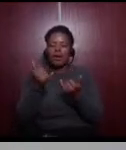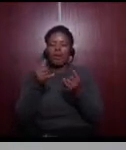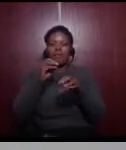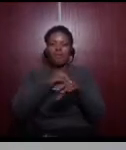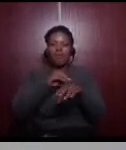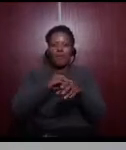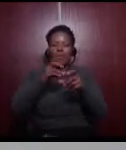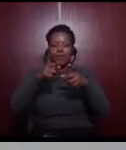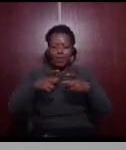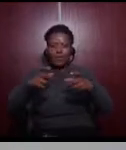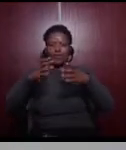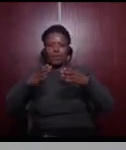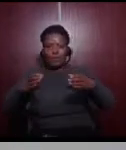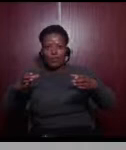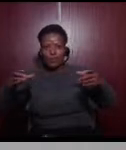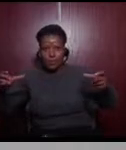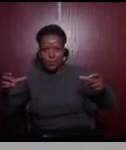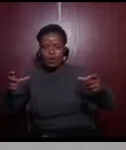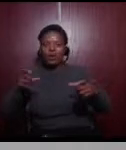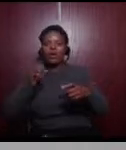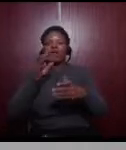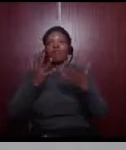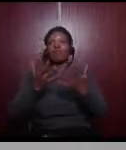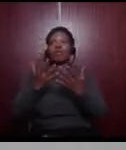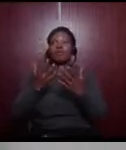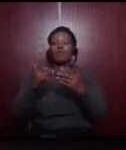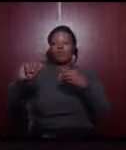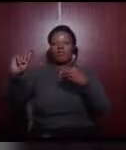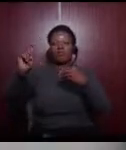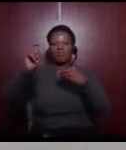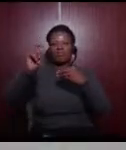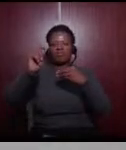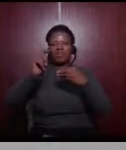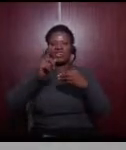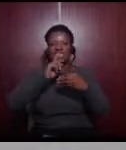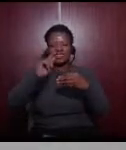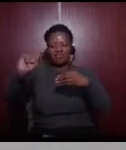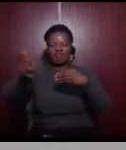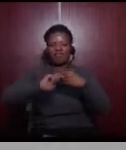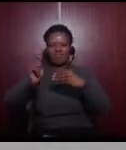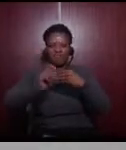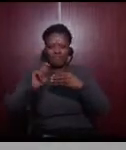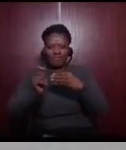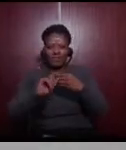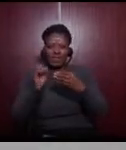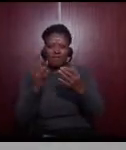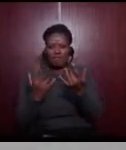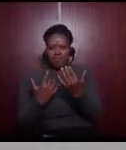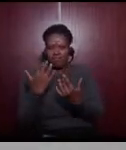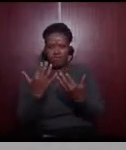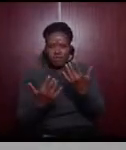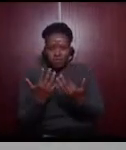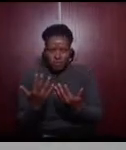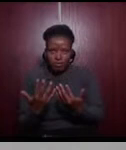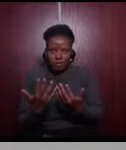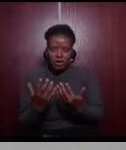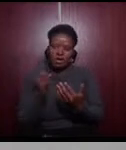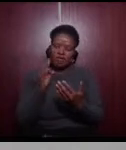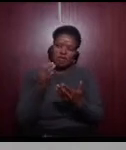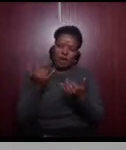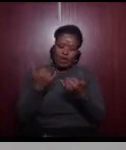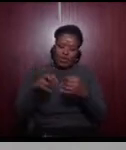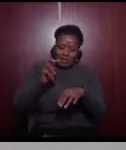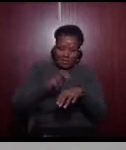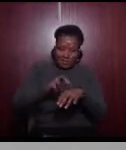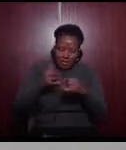the question is, at local level, if Mkukuyacha today, you need to be assisted now, whether this fund will